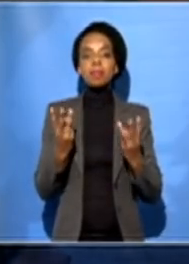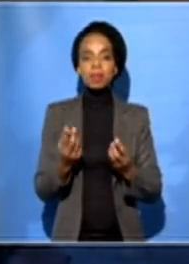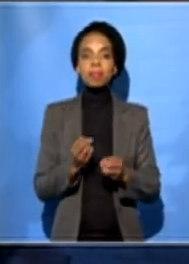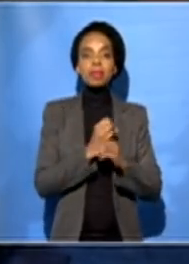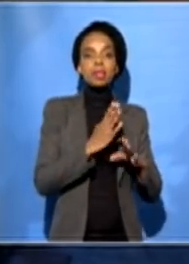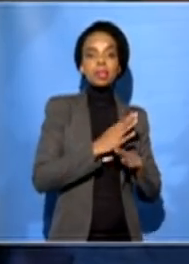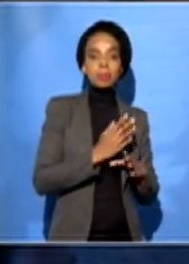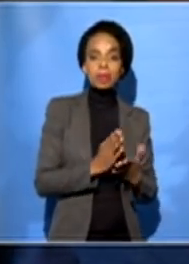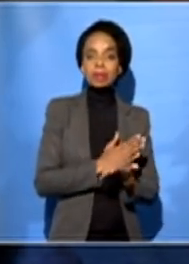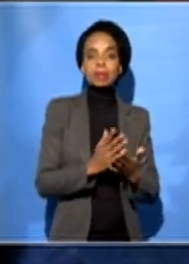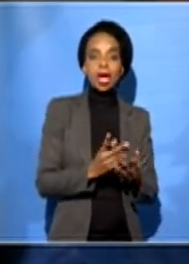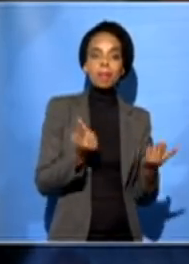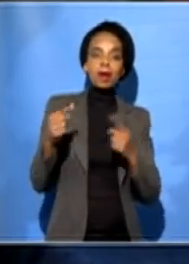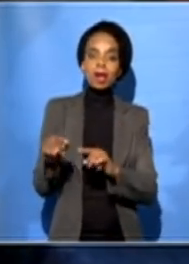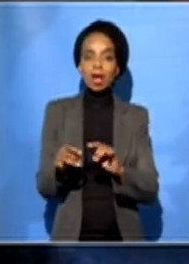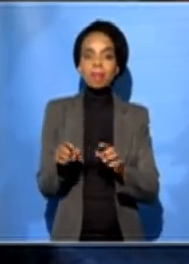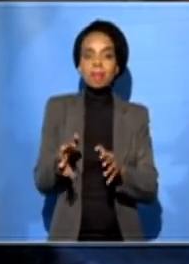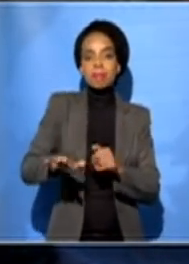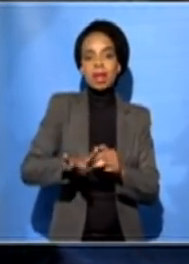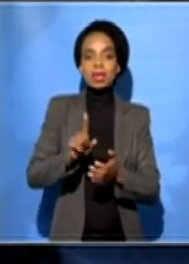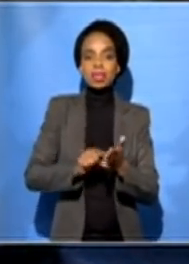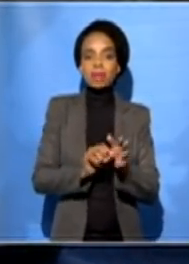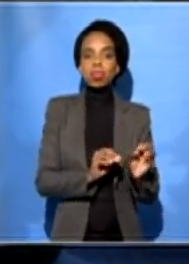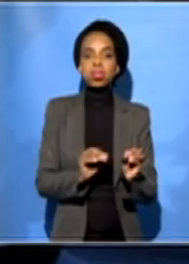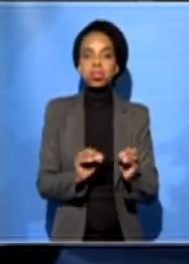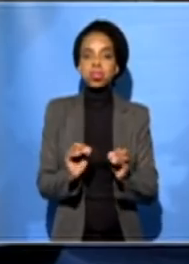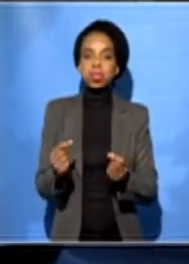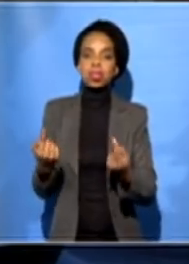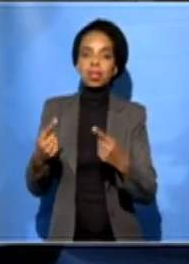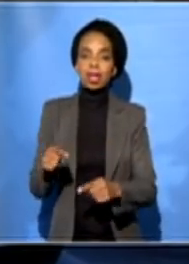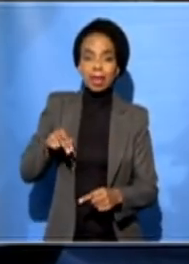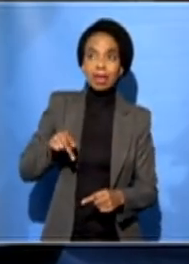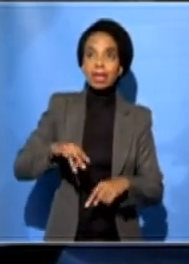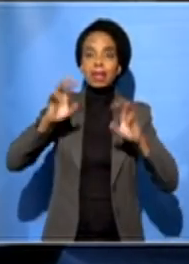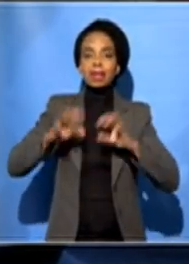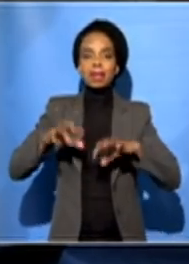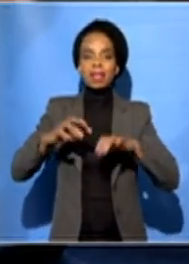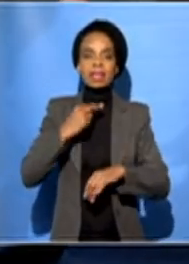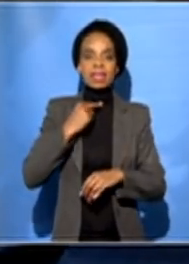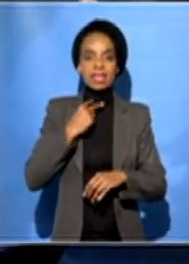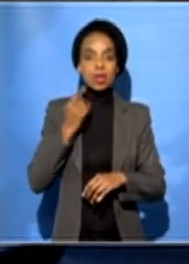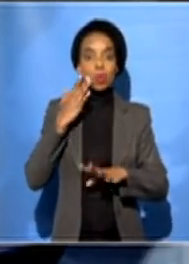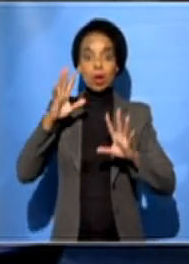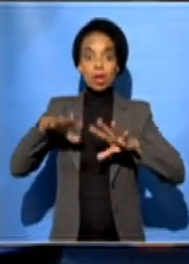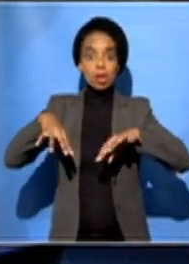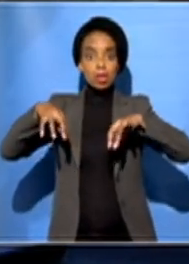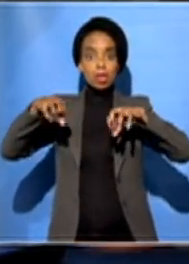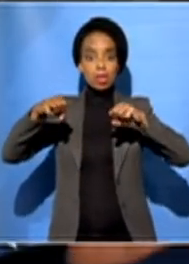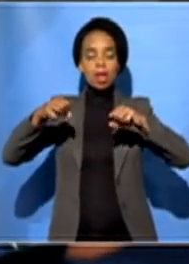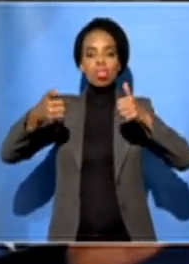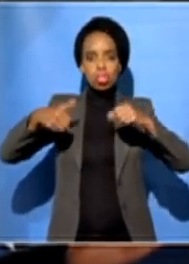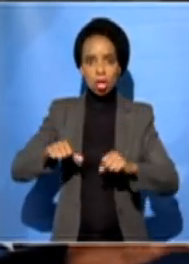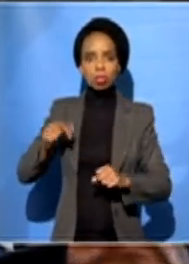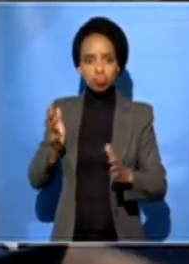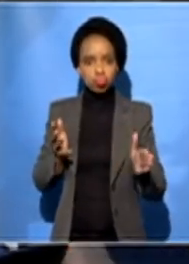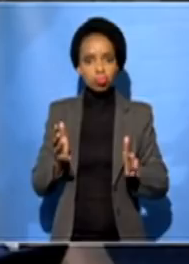delayed in their homes as they couldn't walk to the polling stations. But when the rain stopped and the sun came out, then they went to the